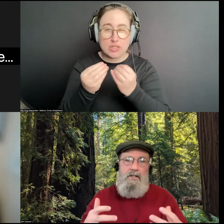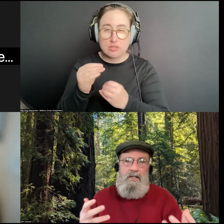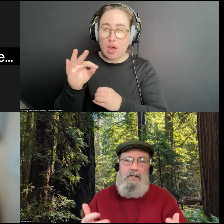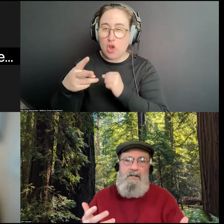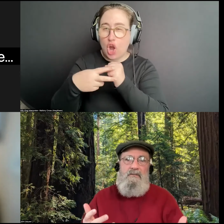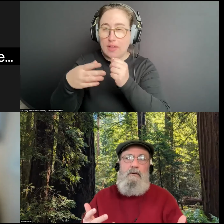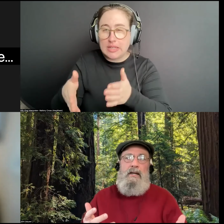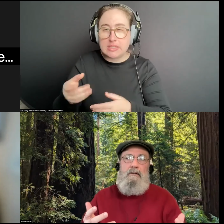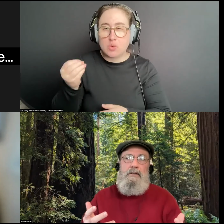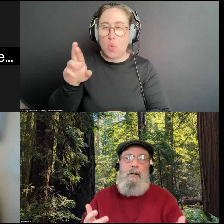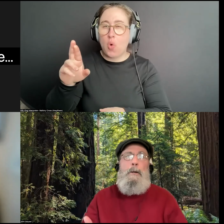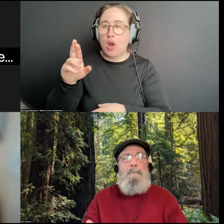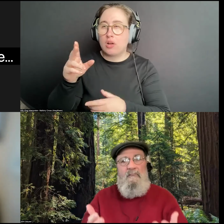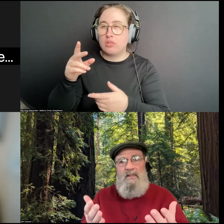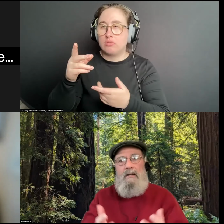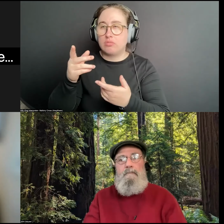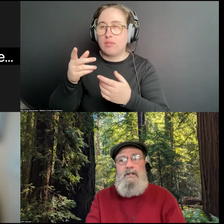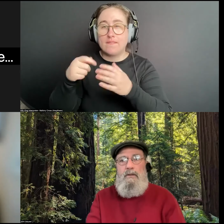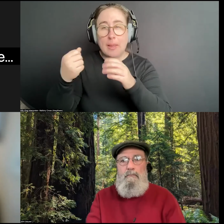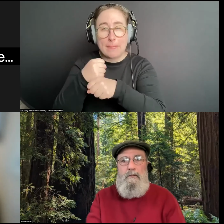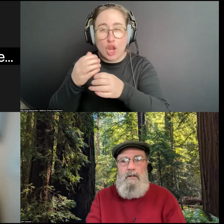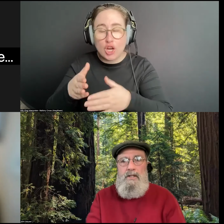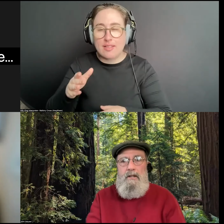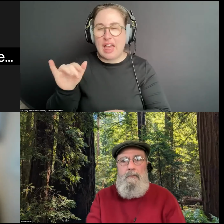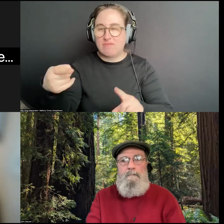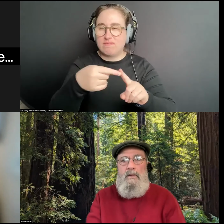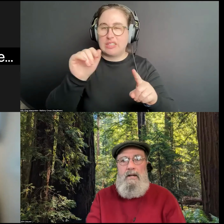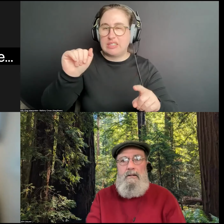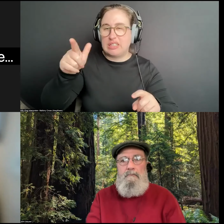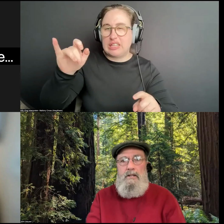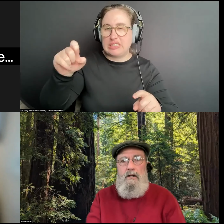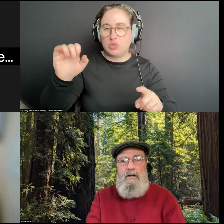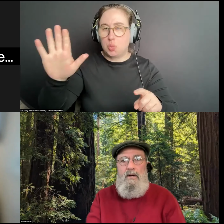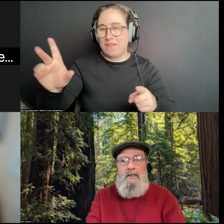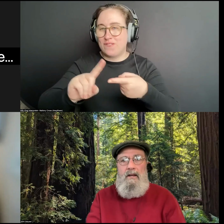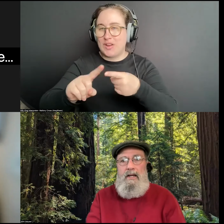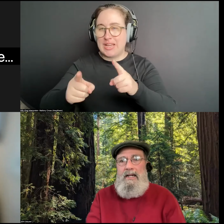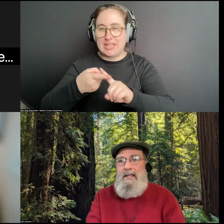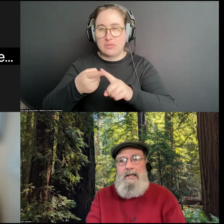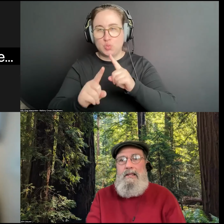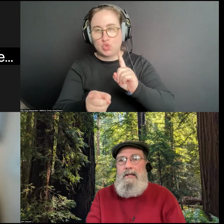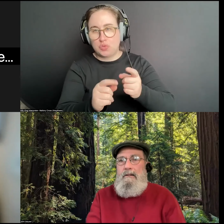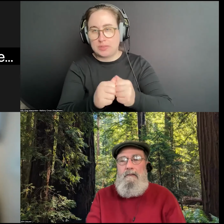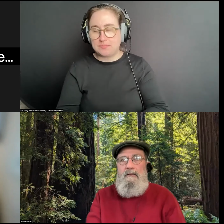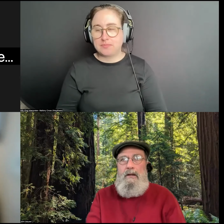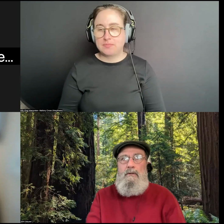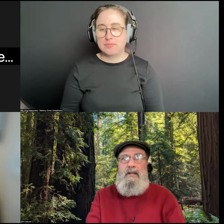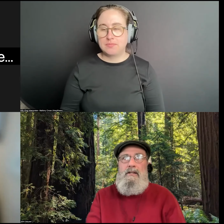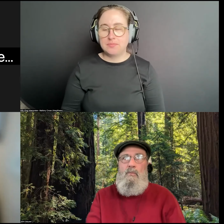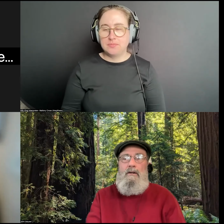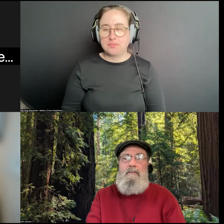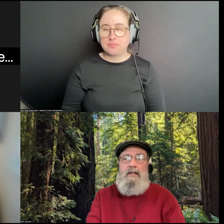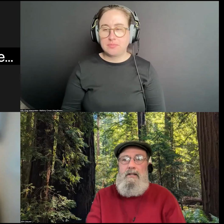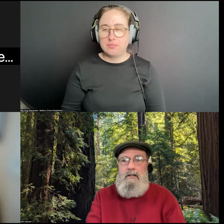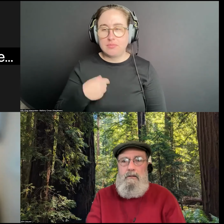or organizations of filmmakers, then she would be the person to talk with. And I think that they would be